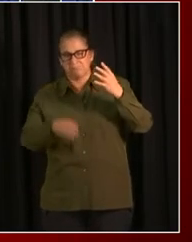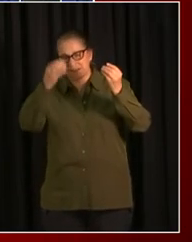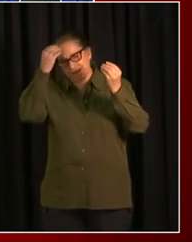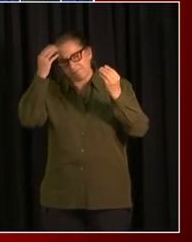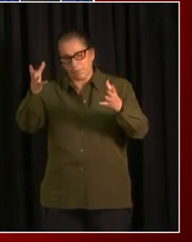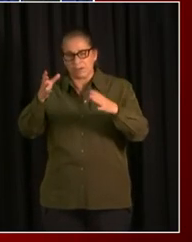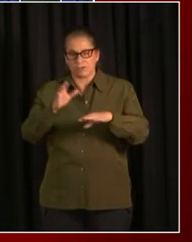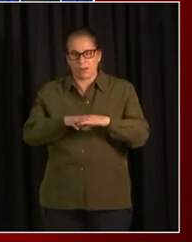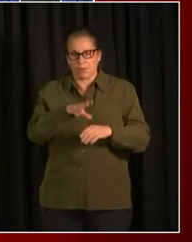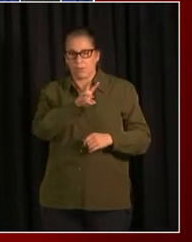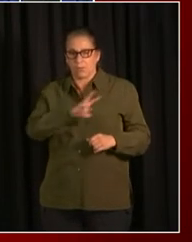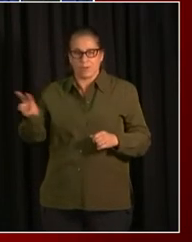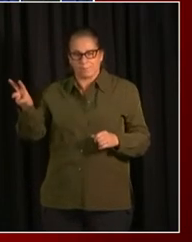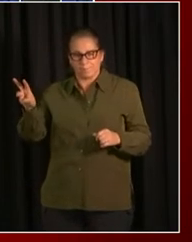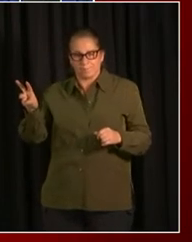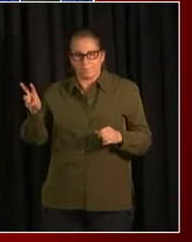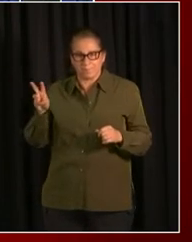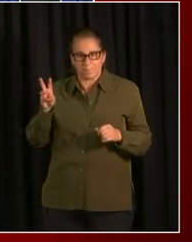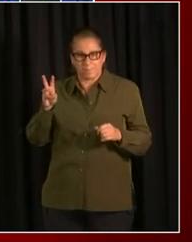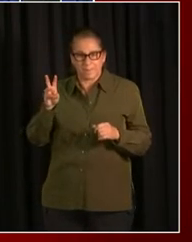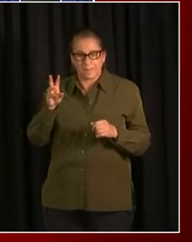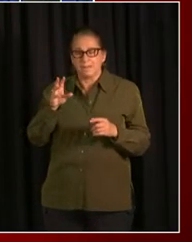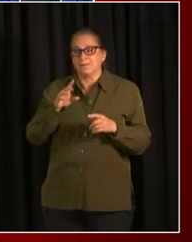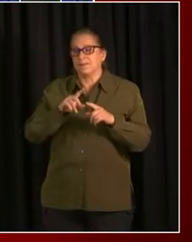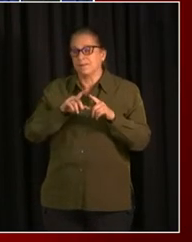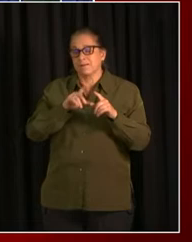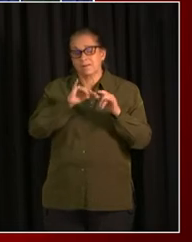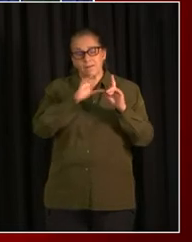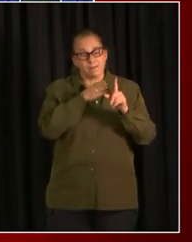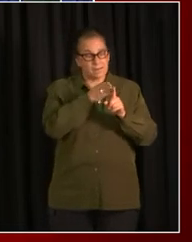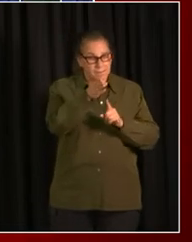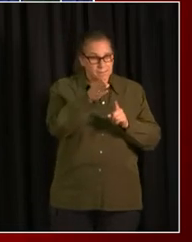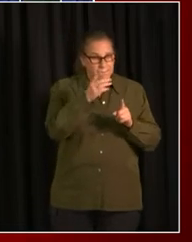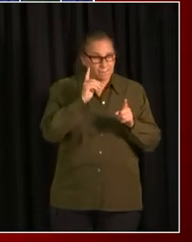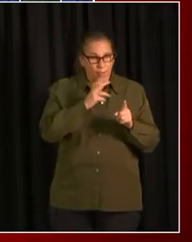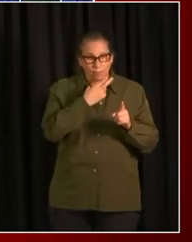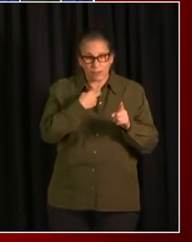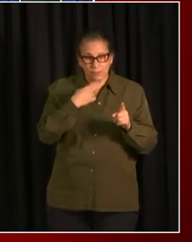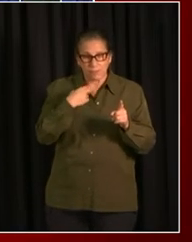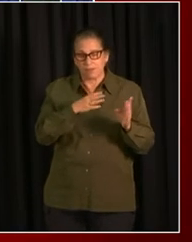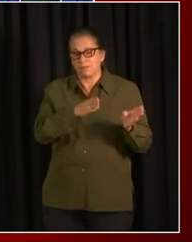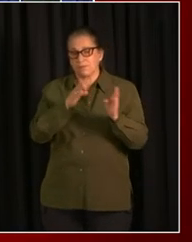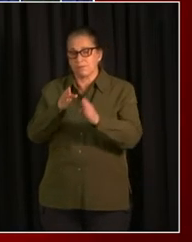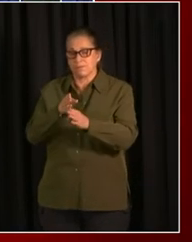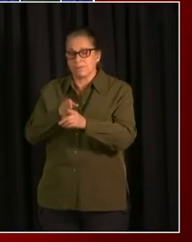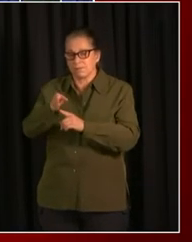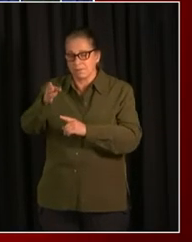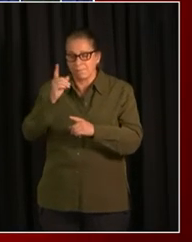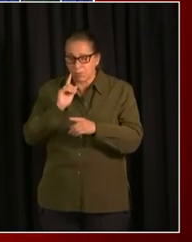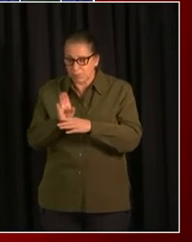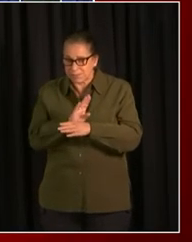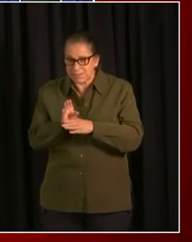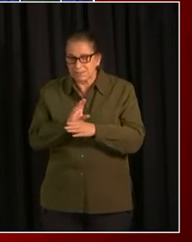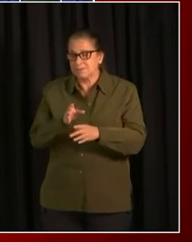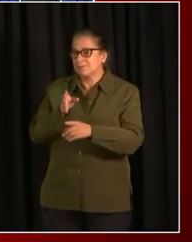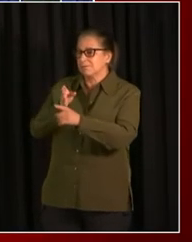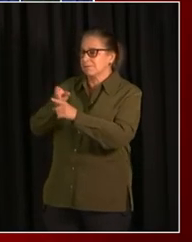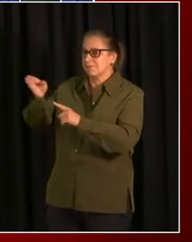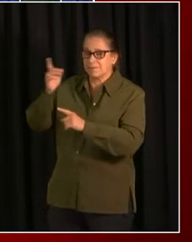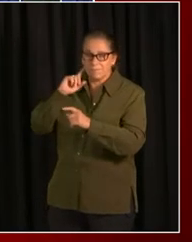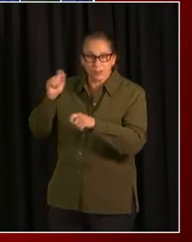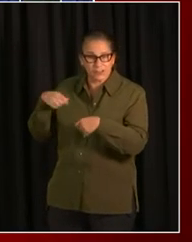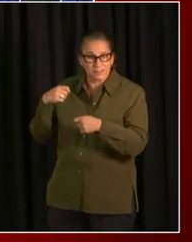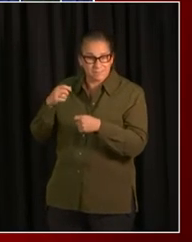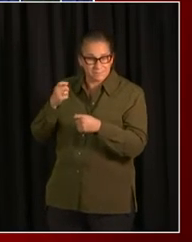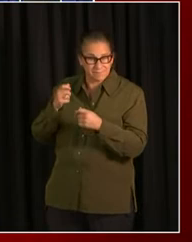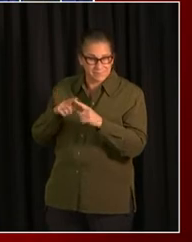different documents for restaurants and business owners that you can post at your establishment as well. So I know we have a